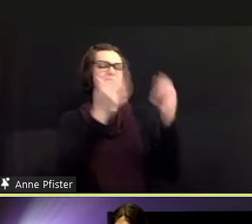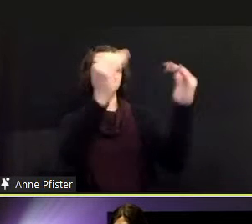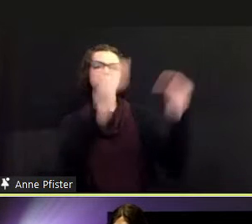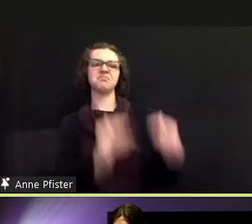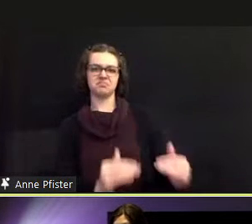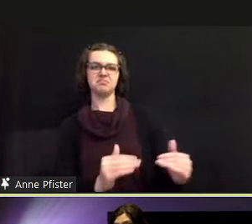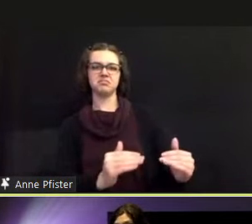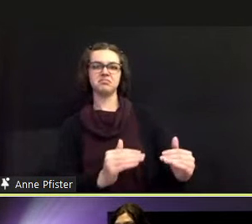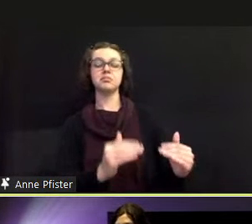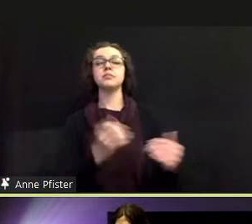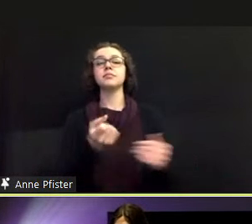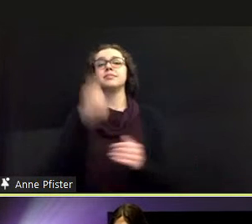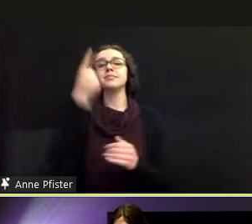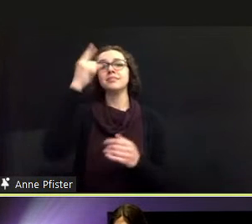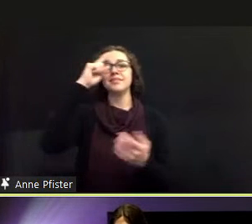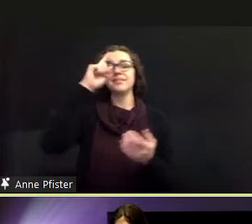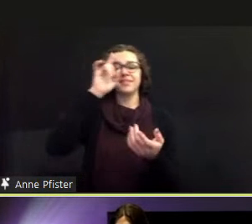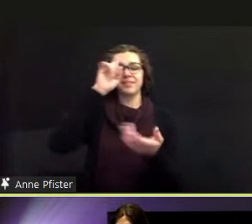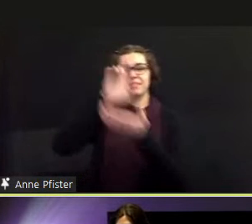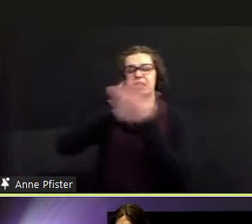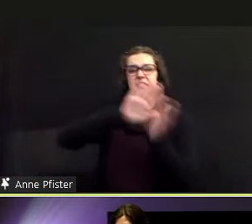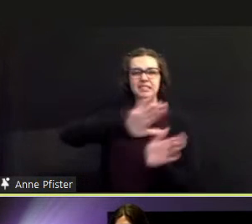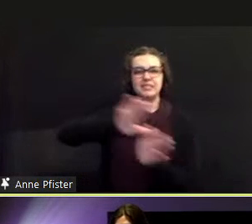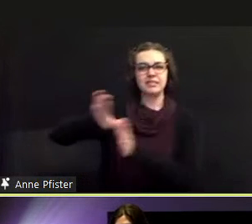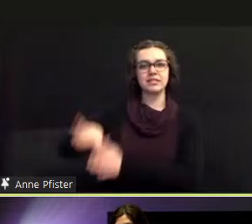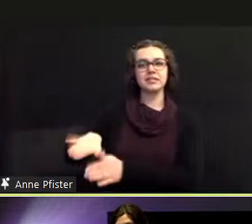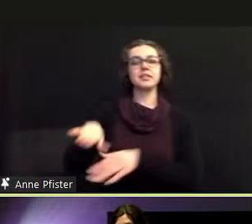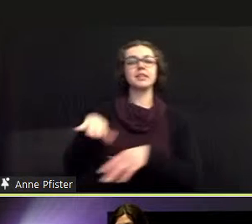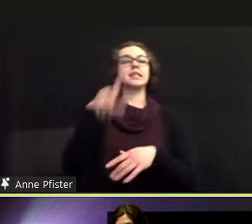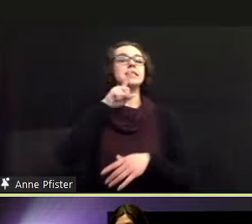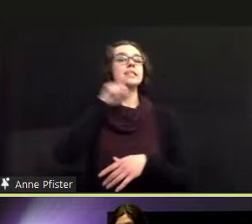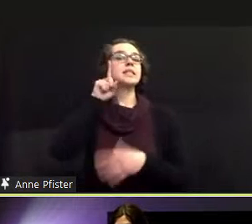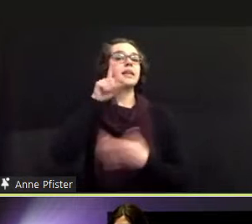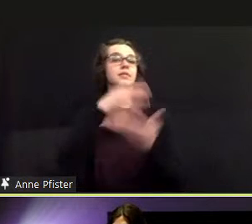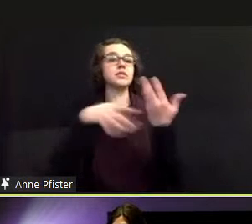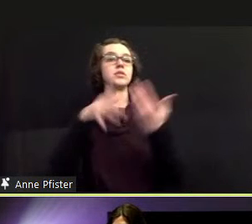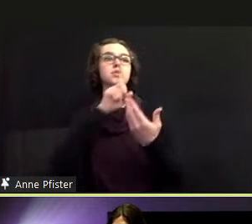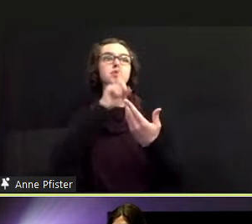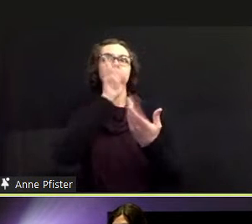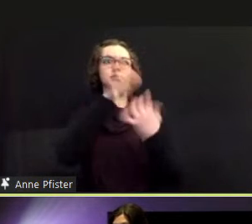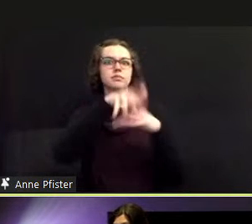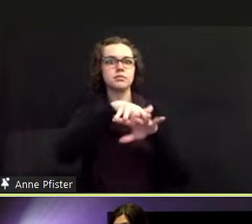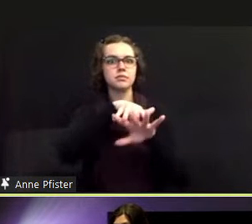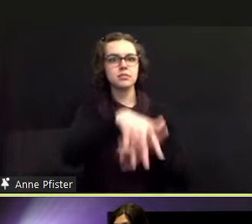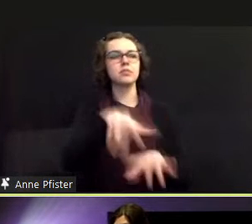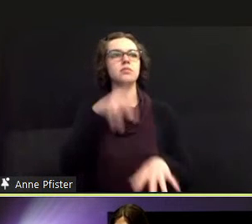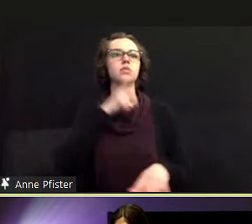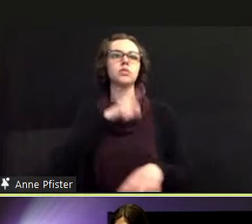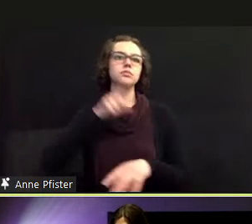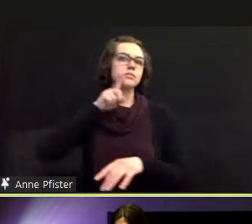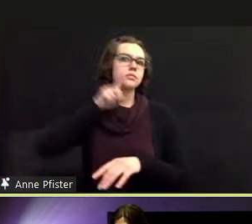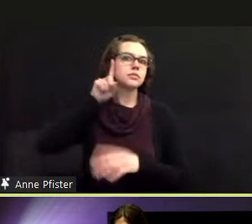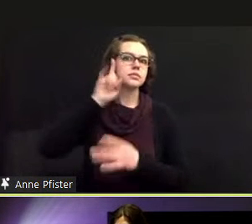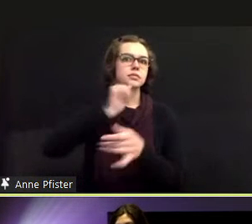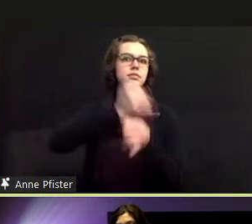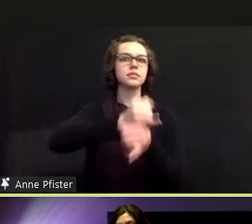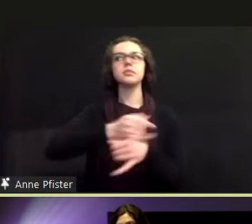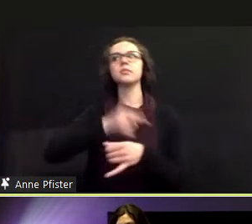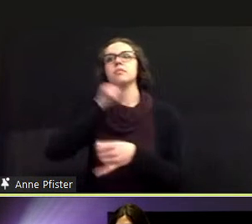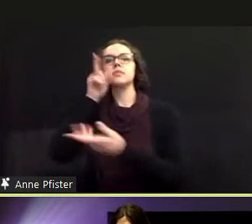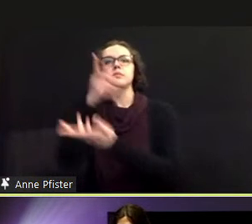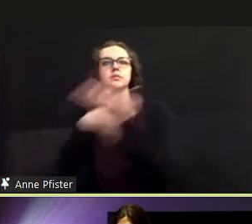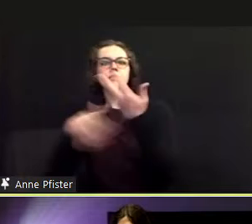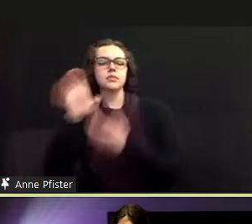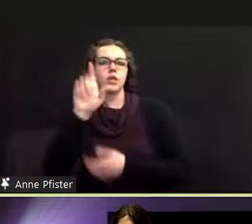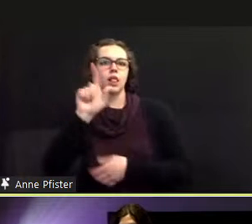those beliefs, across many contexts, deaf social networks grounded in institutions like residential schools for deaf students and deaf social clubs